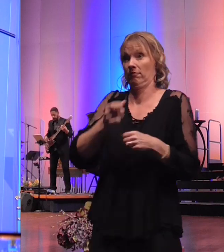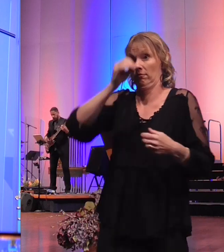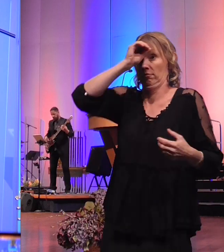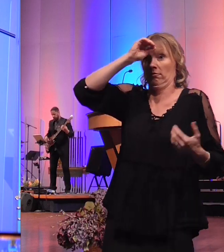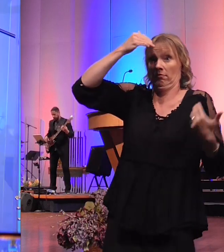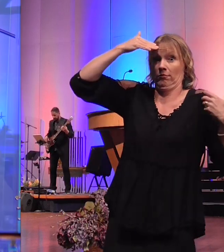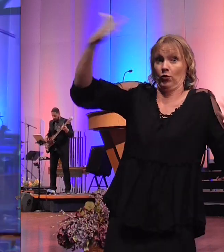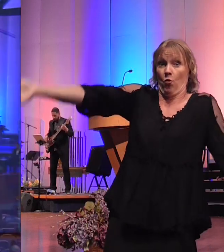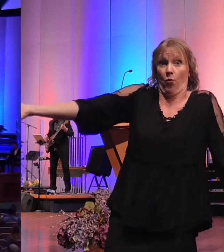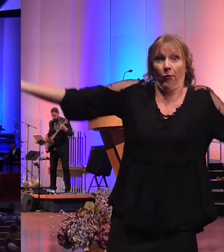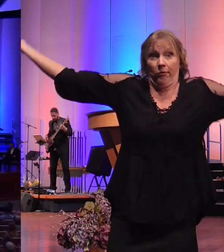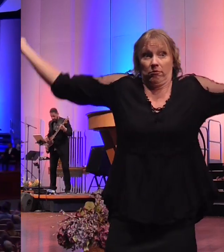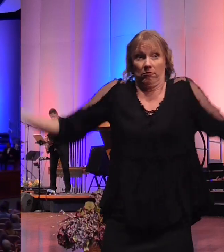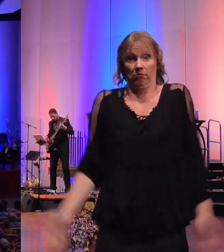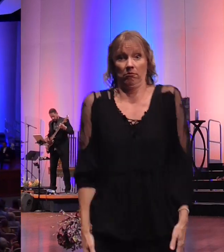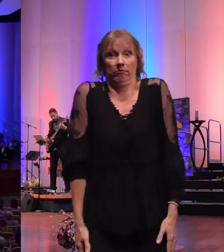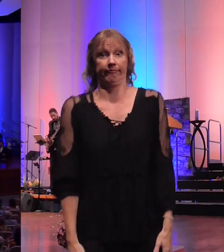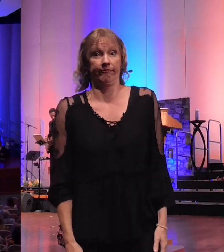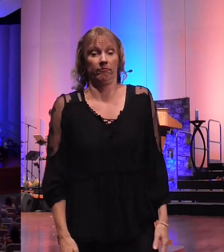know.